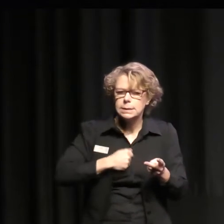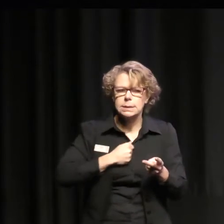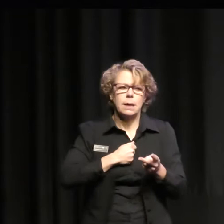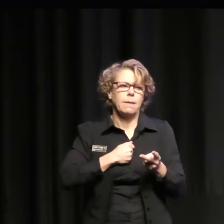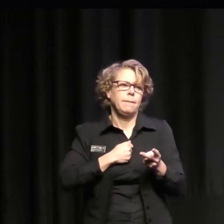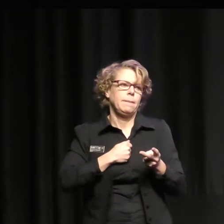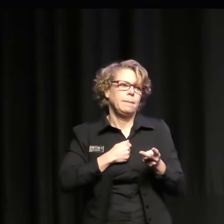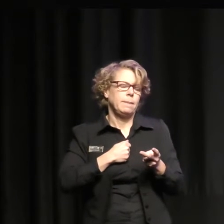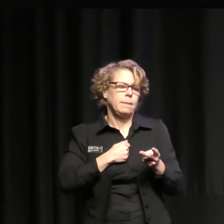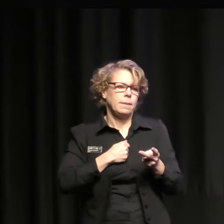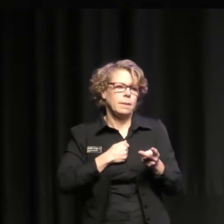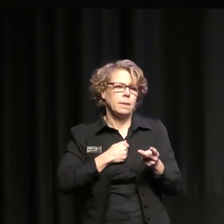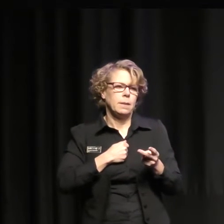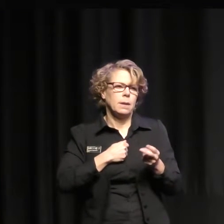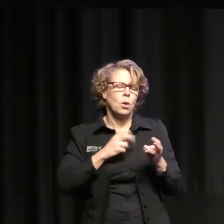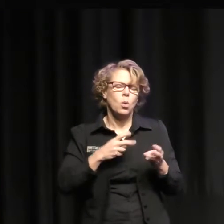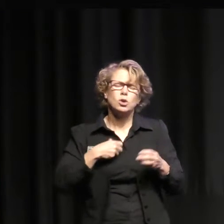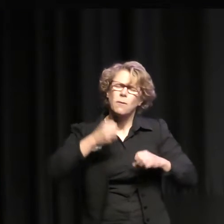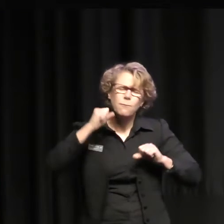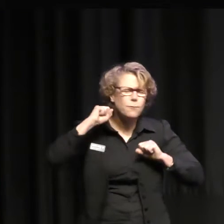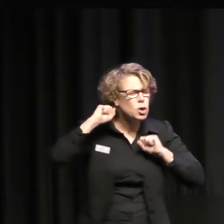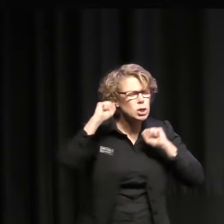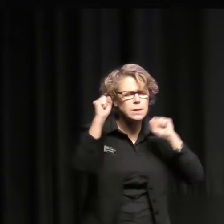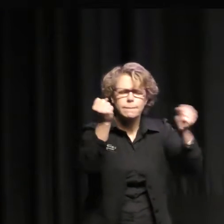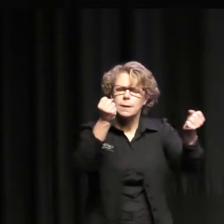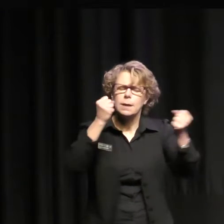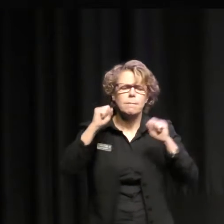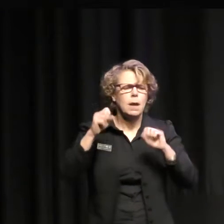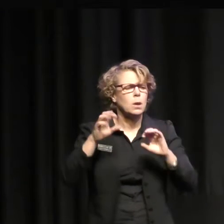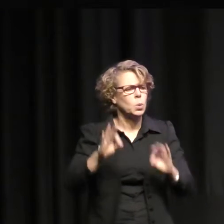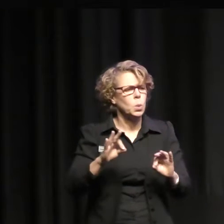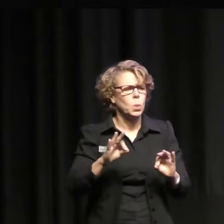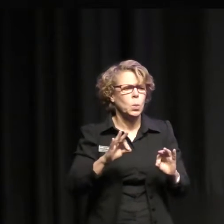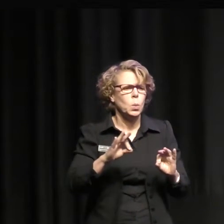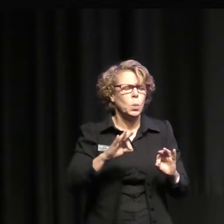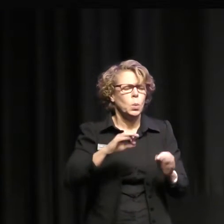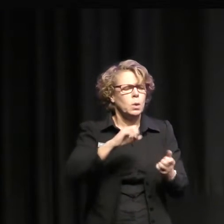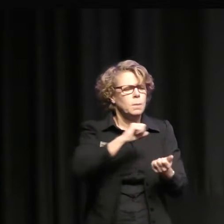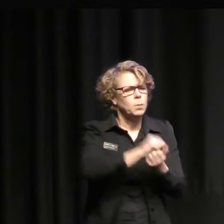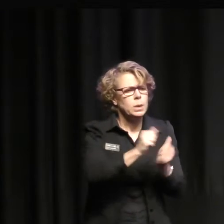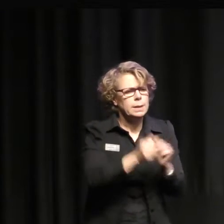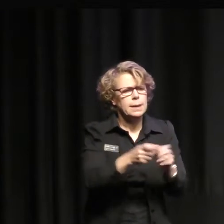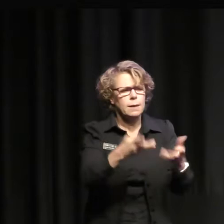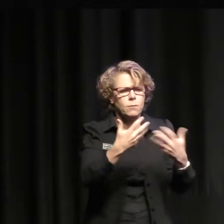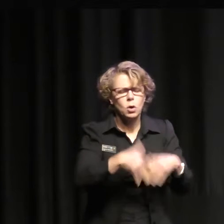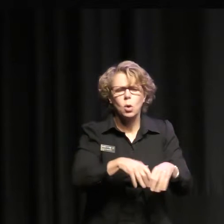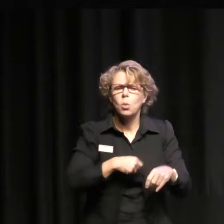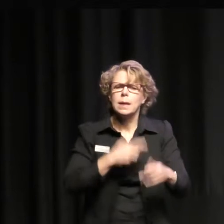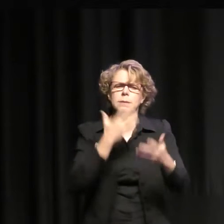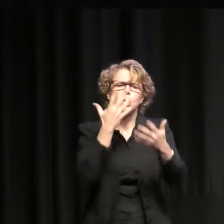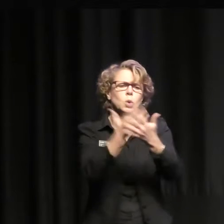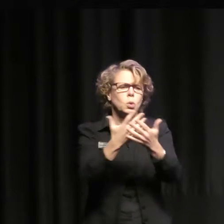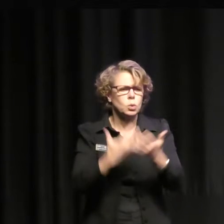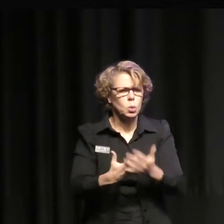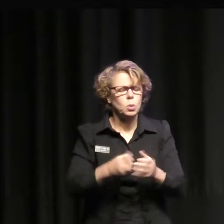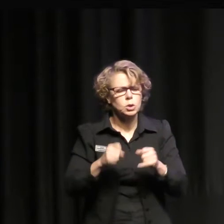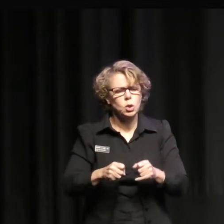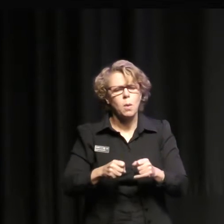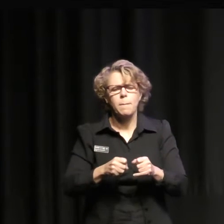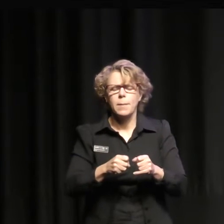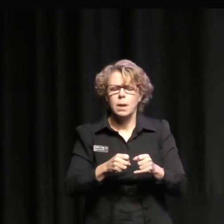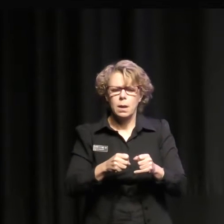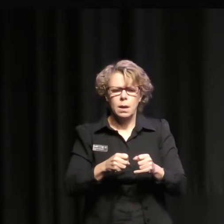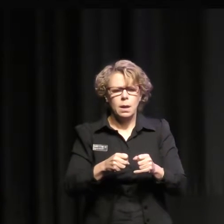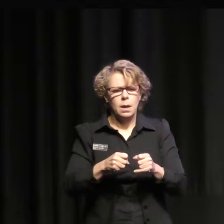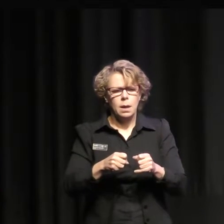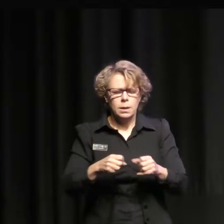make me furious with the politicians and with the structures that are producing the pain they